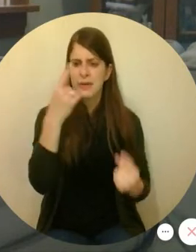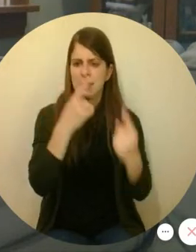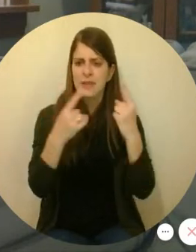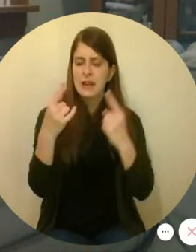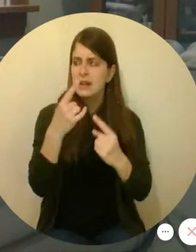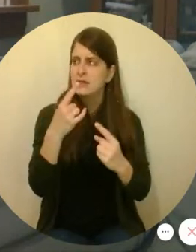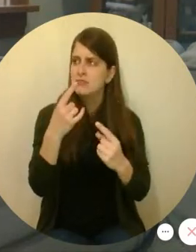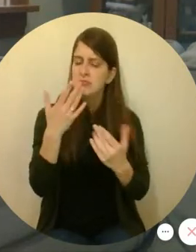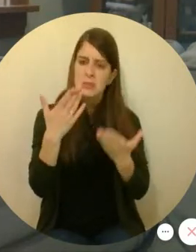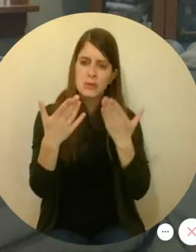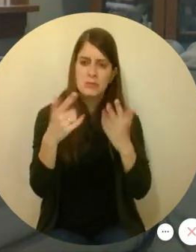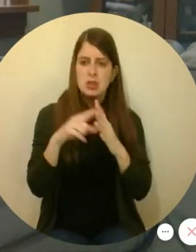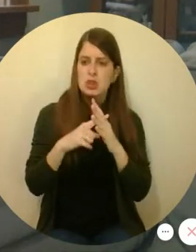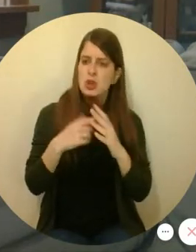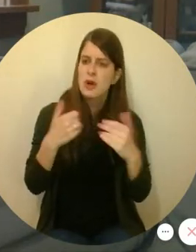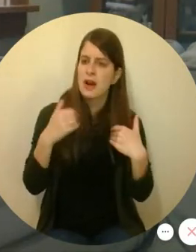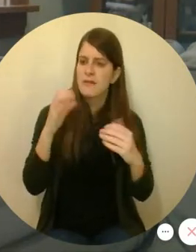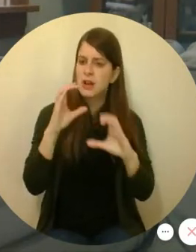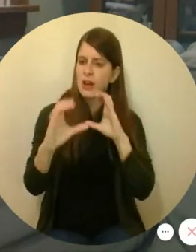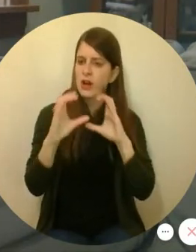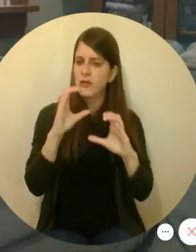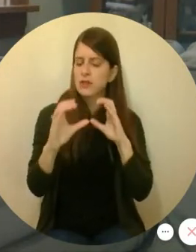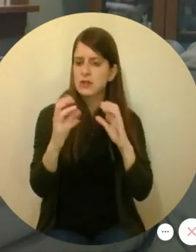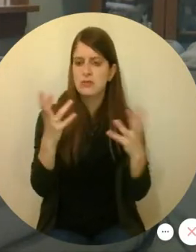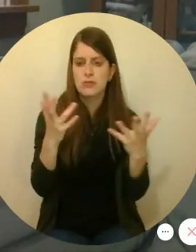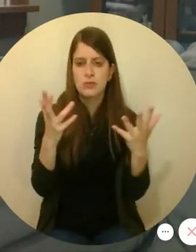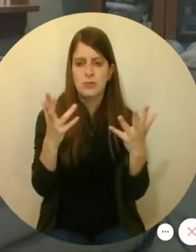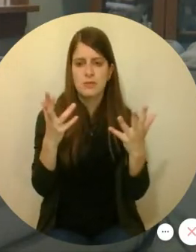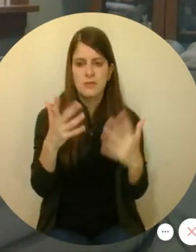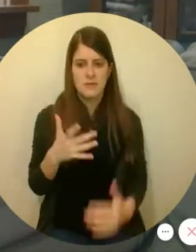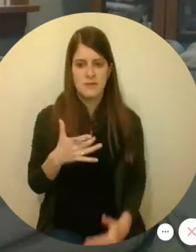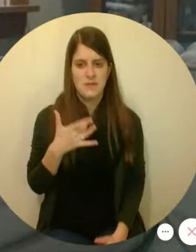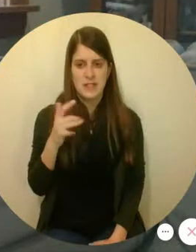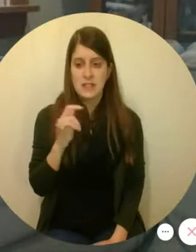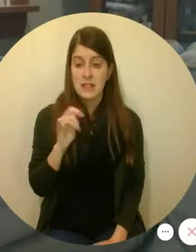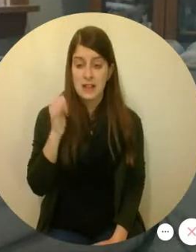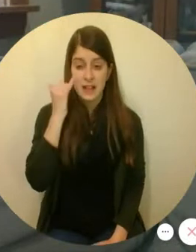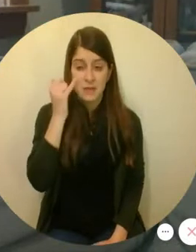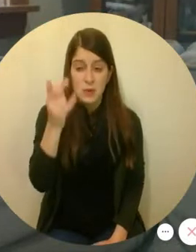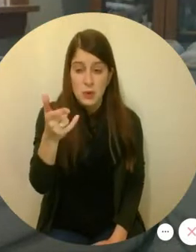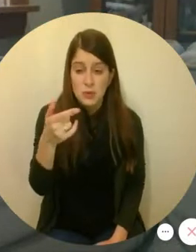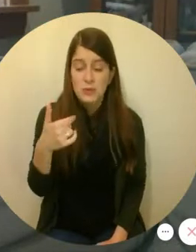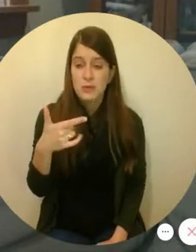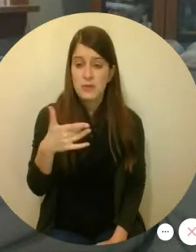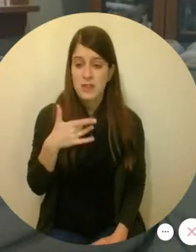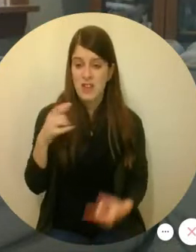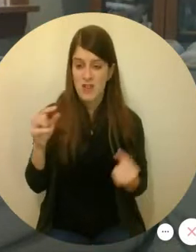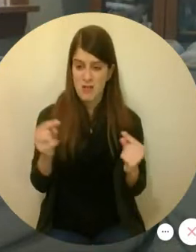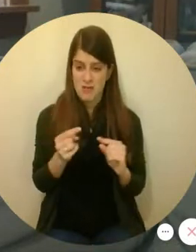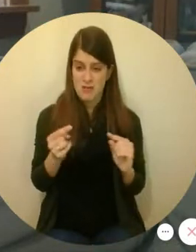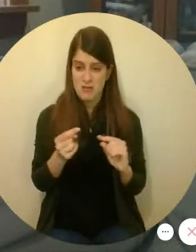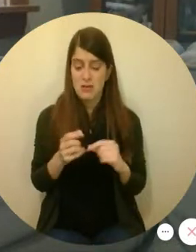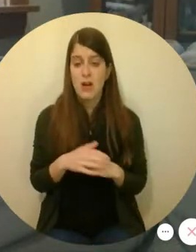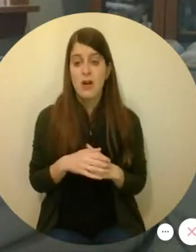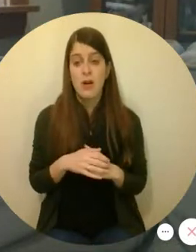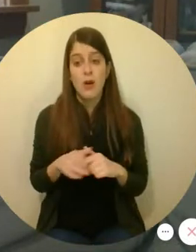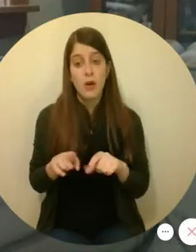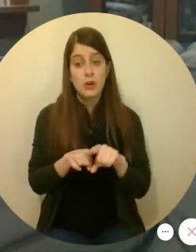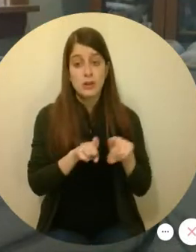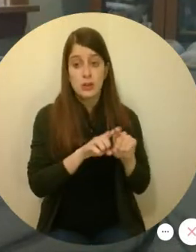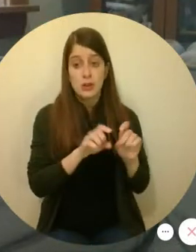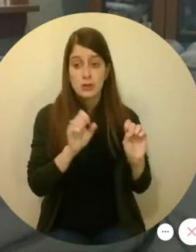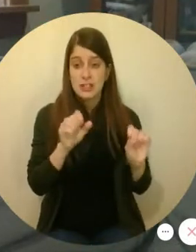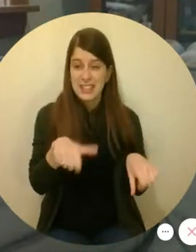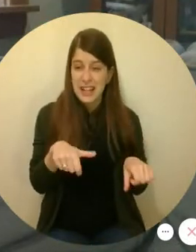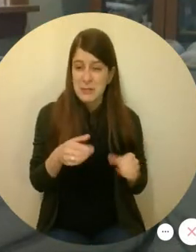conversation about what it feels like to feel hurt. And then also, how can we do better by